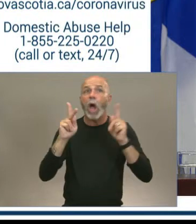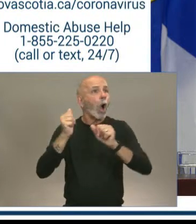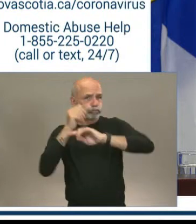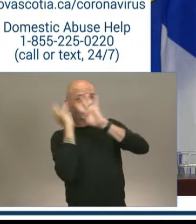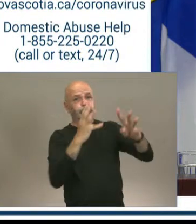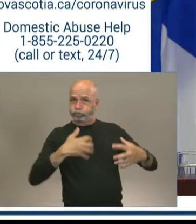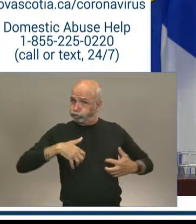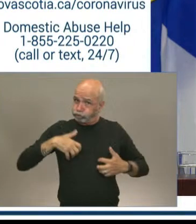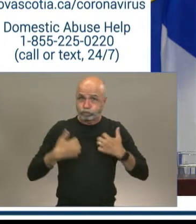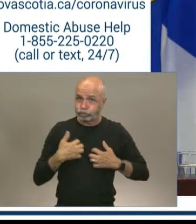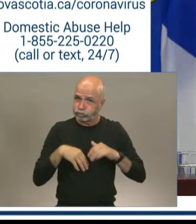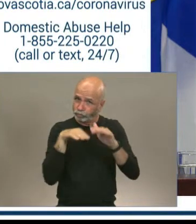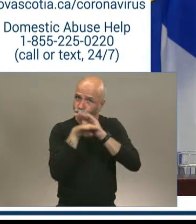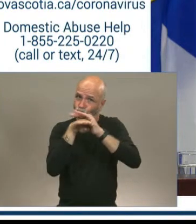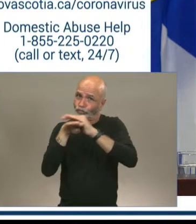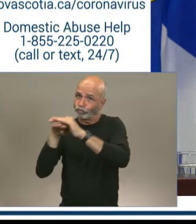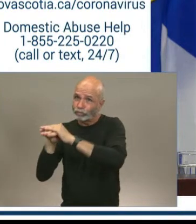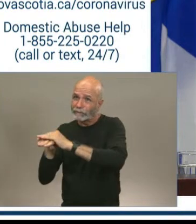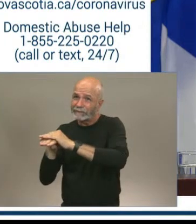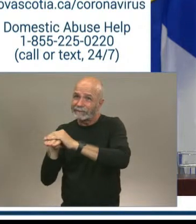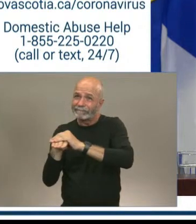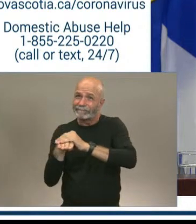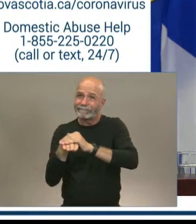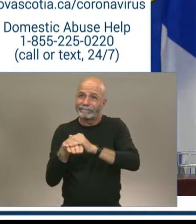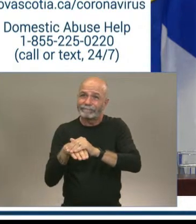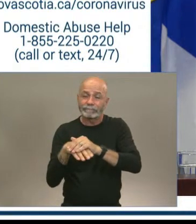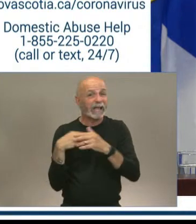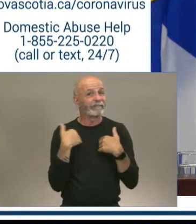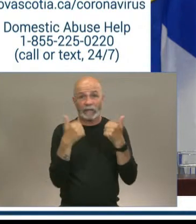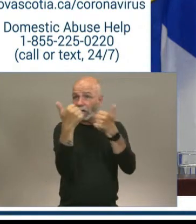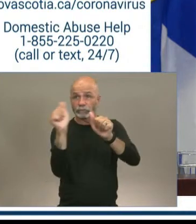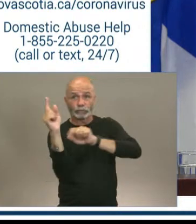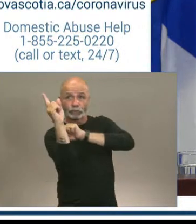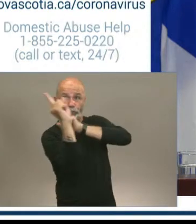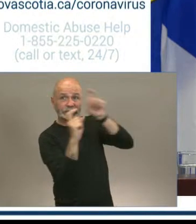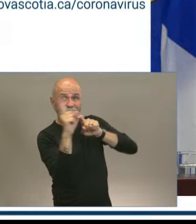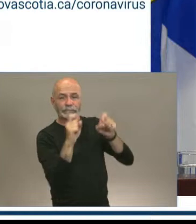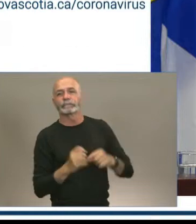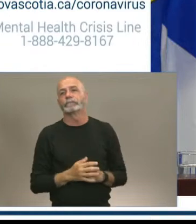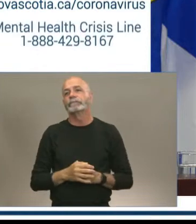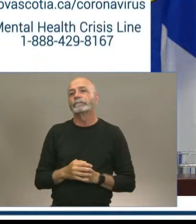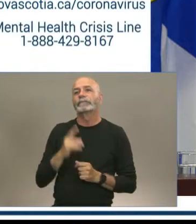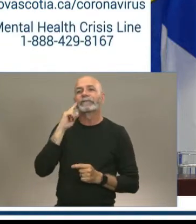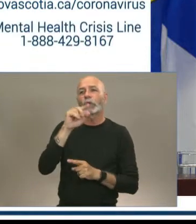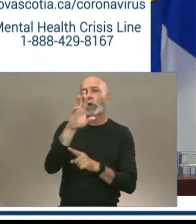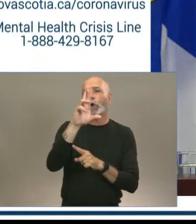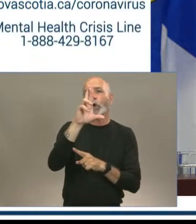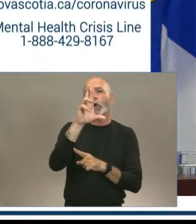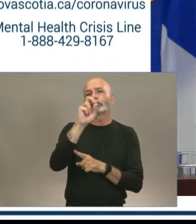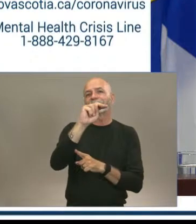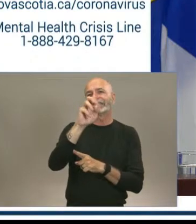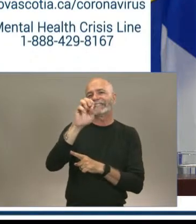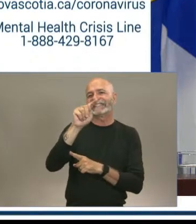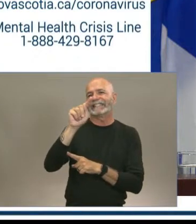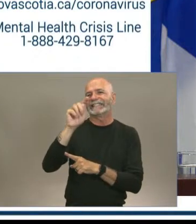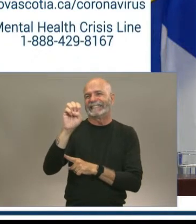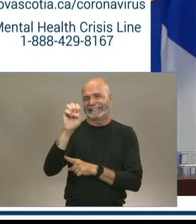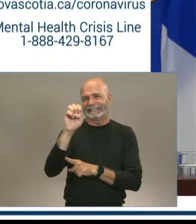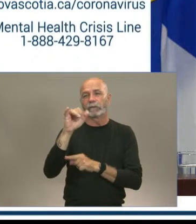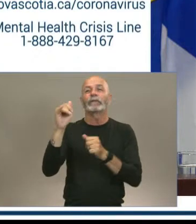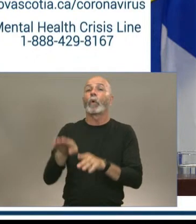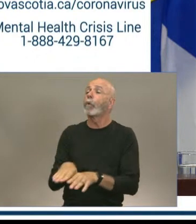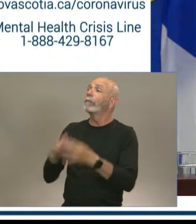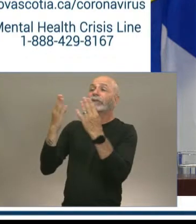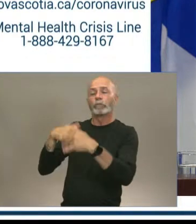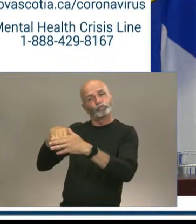of questions, if you would, for our viewers. So Renette, you've opened up the first dose walk-in clinic. Maybe you can just tell us